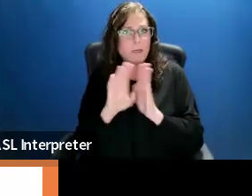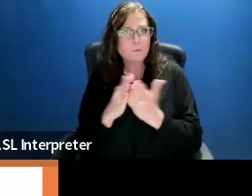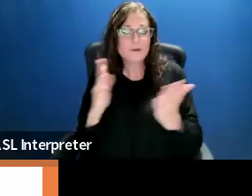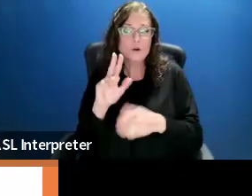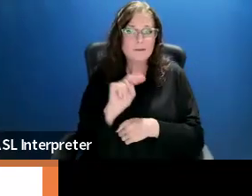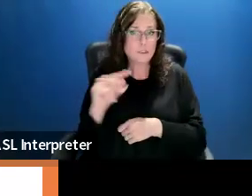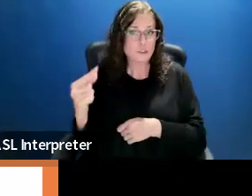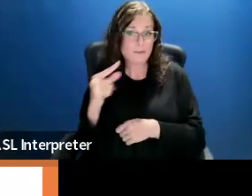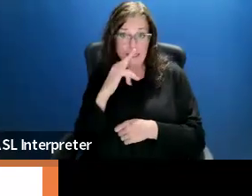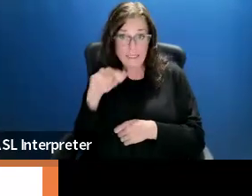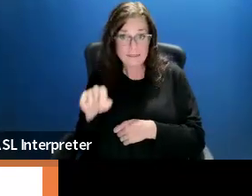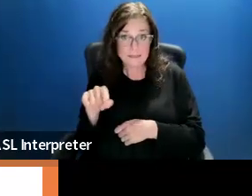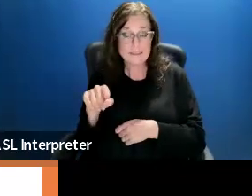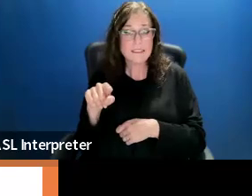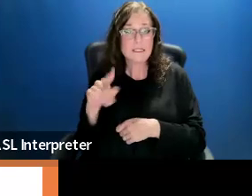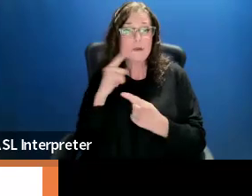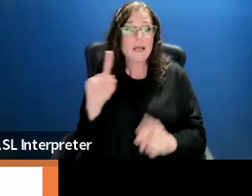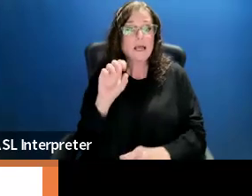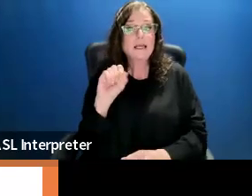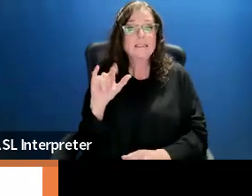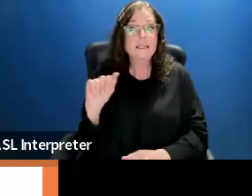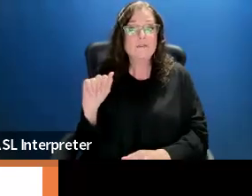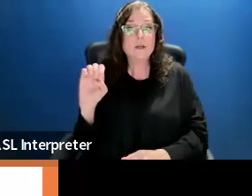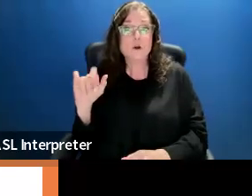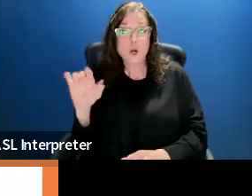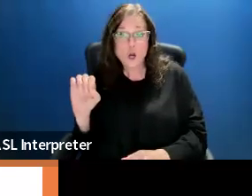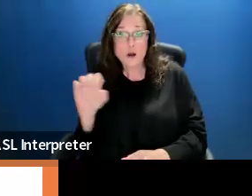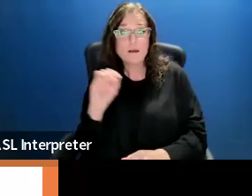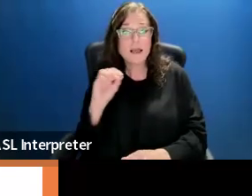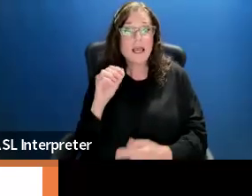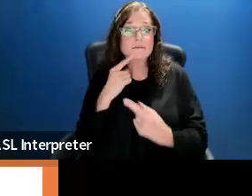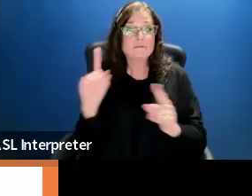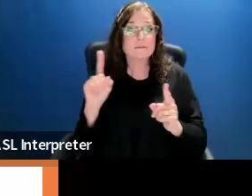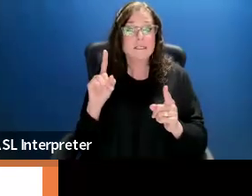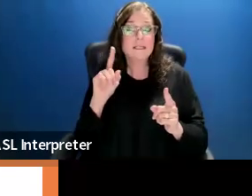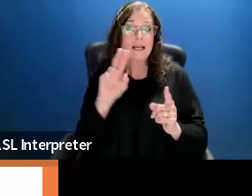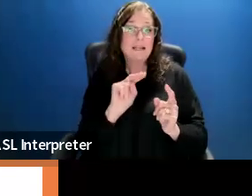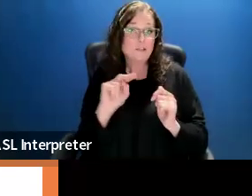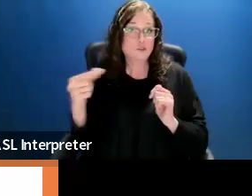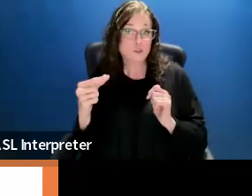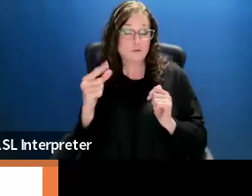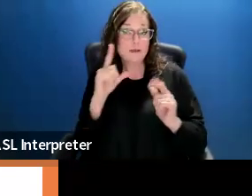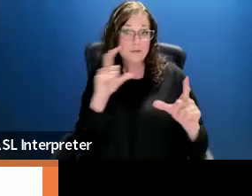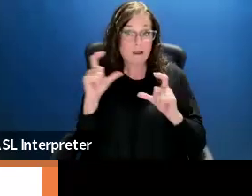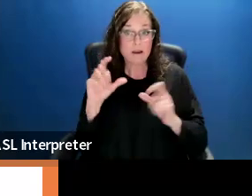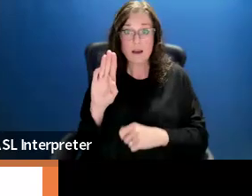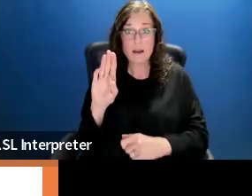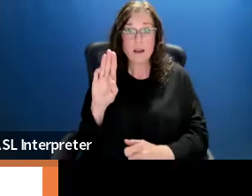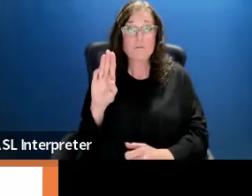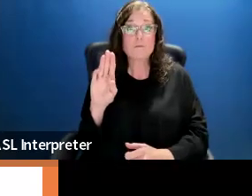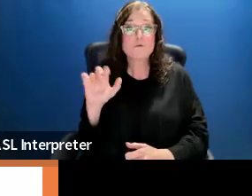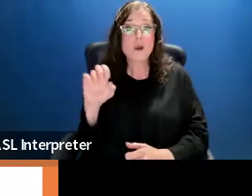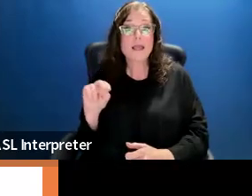Renowned oceanographer Sylvia Earle and acclaimed National Geographic photographer Brian